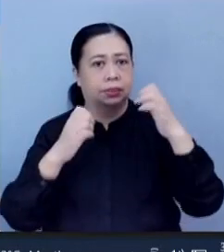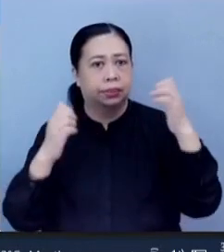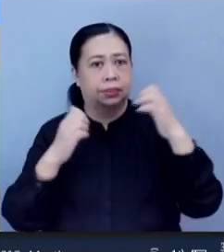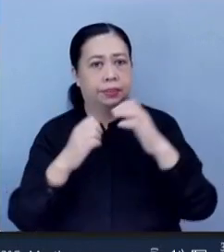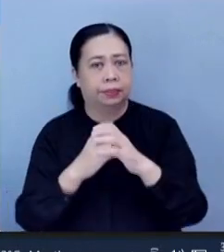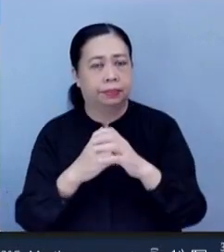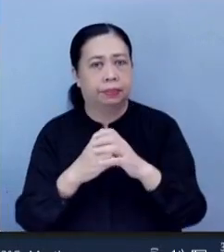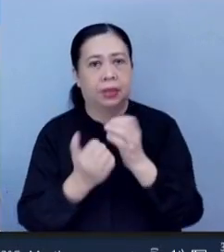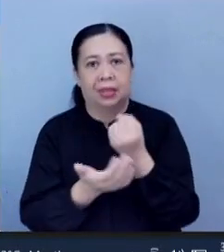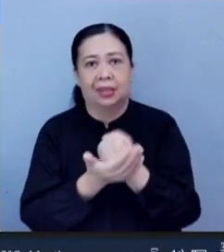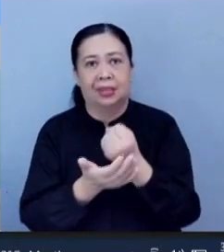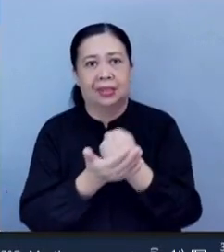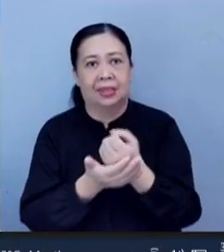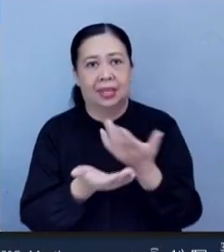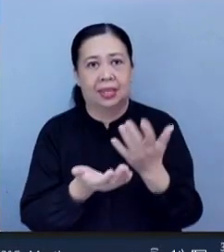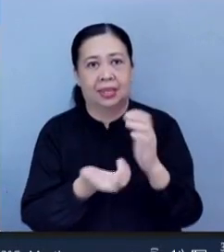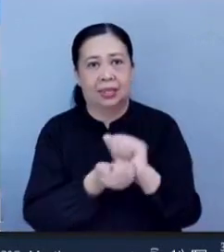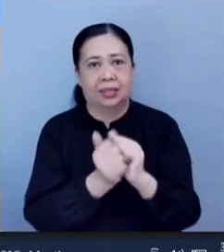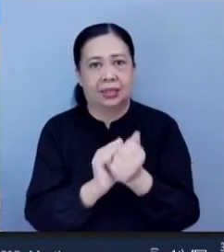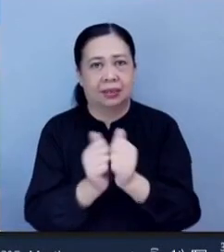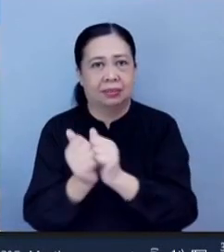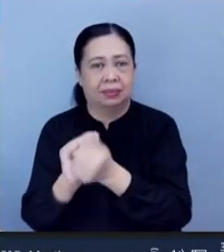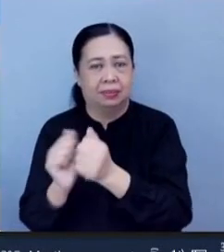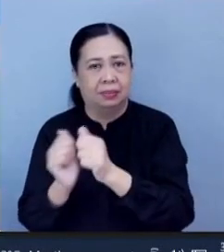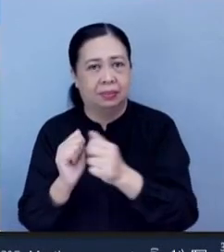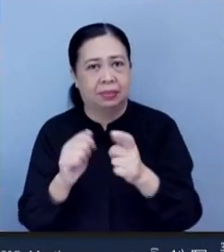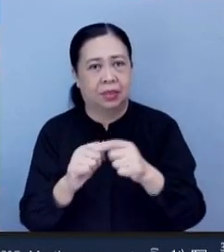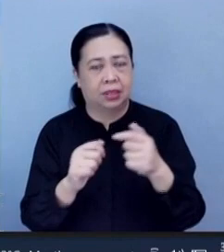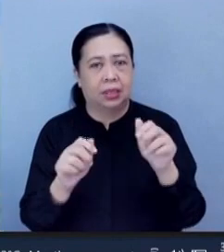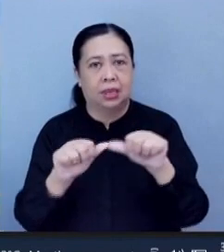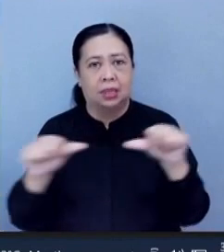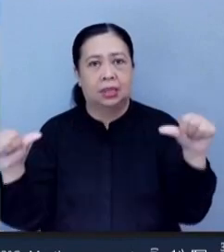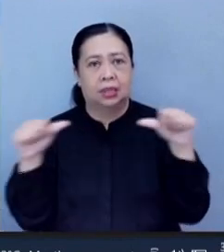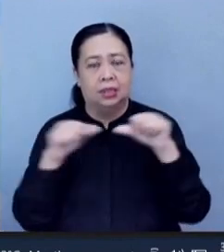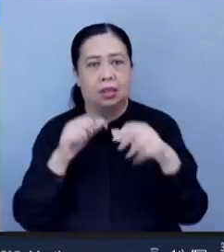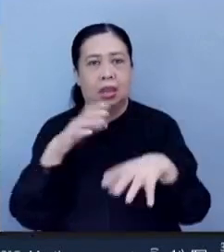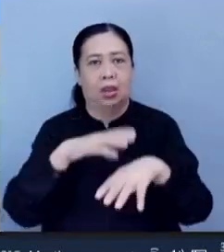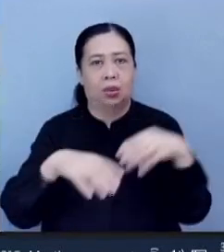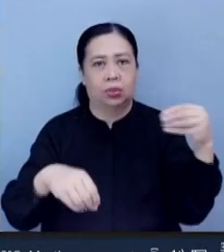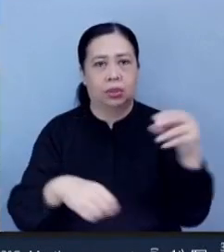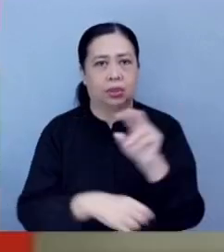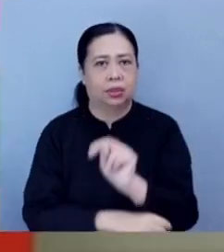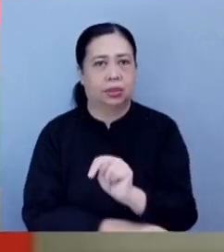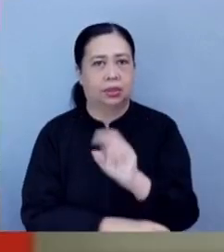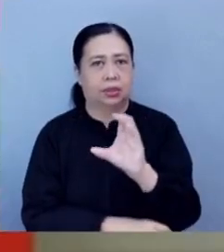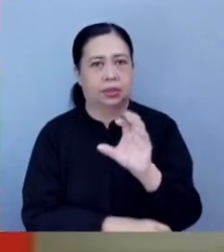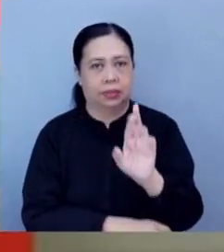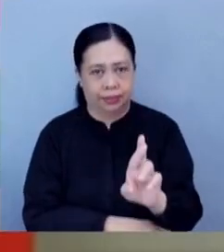minimum wage adjustments in areas outside the national capital region.